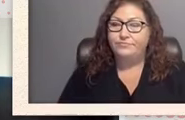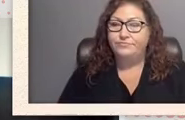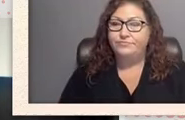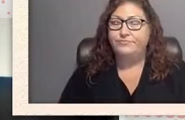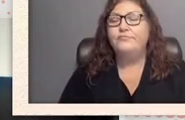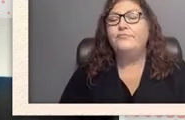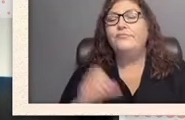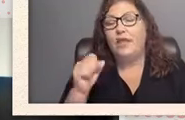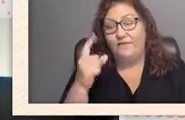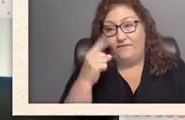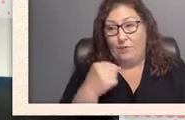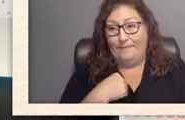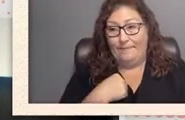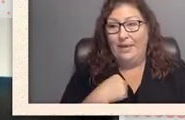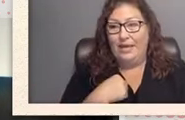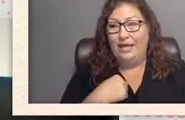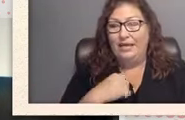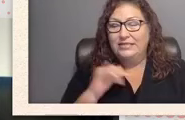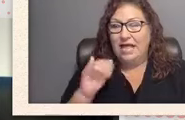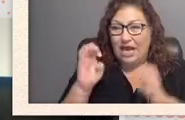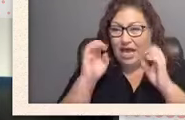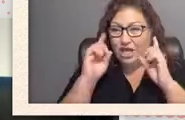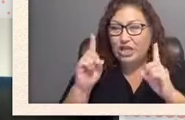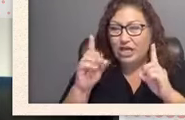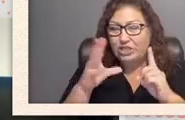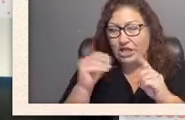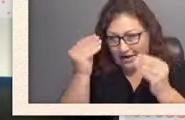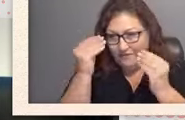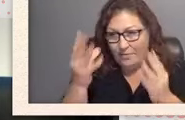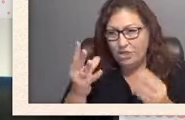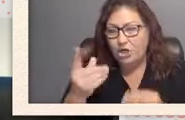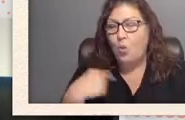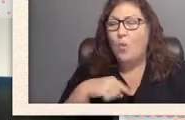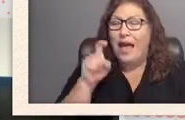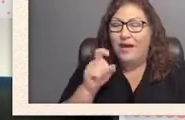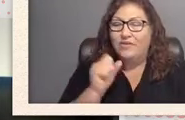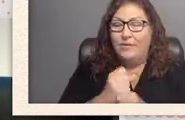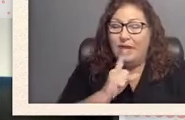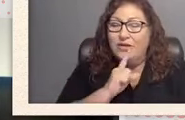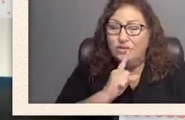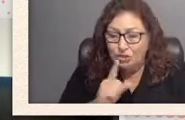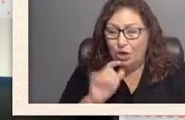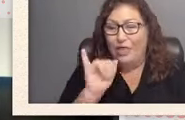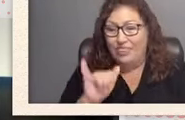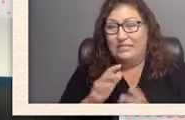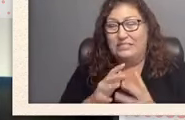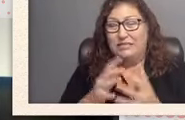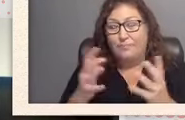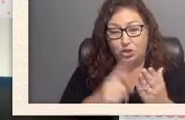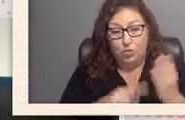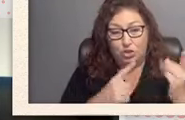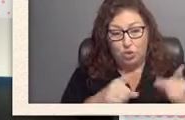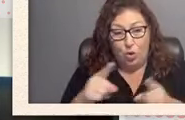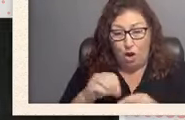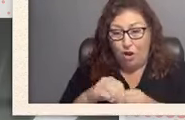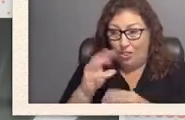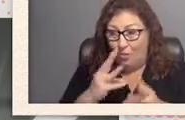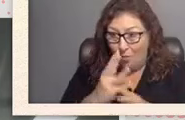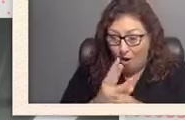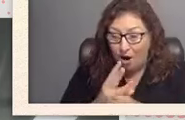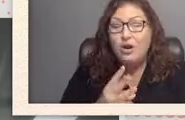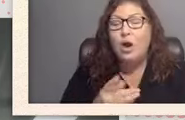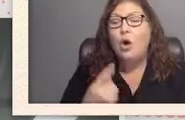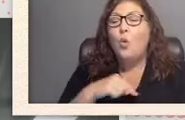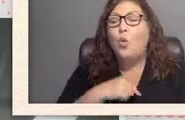for me, it's this education and information. We got to make sure that we, as much as what's going on in the world, we keep